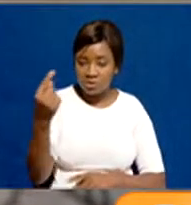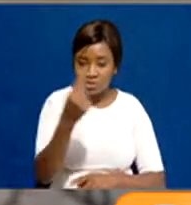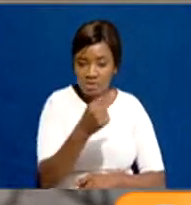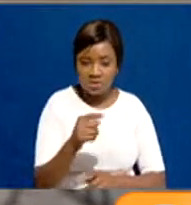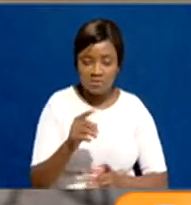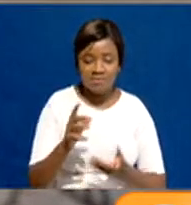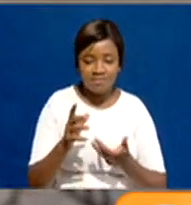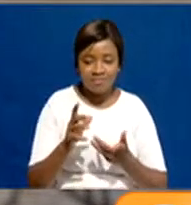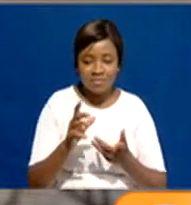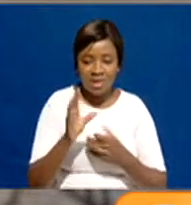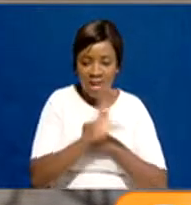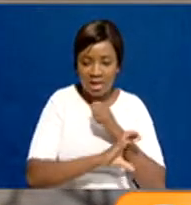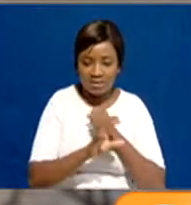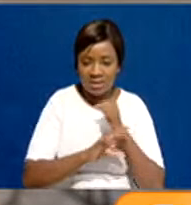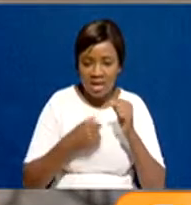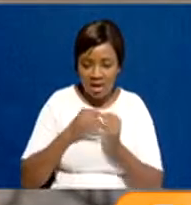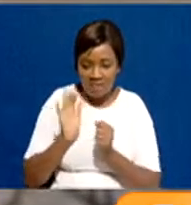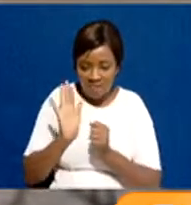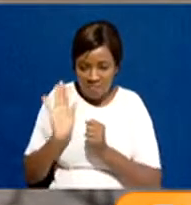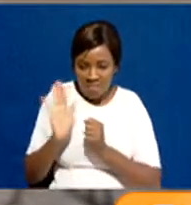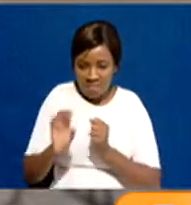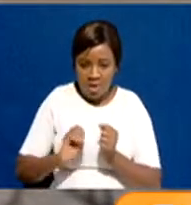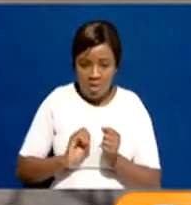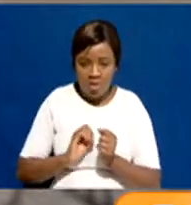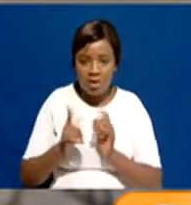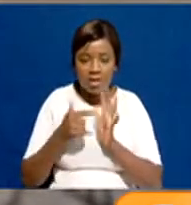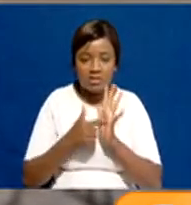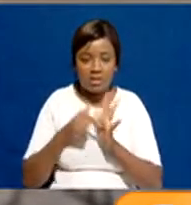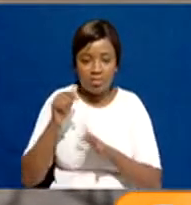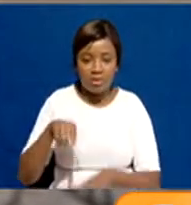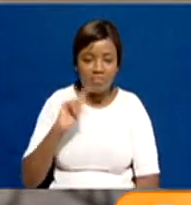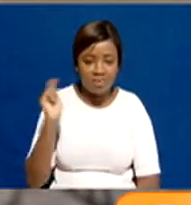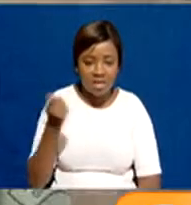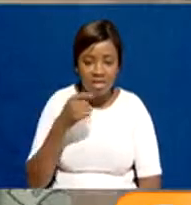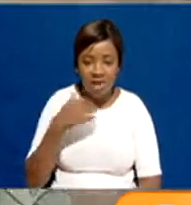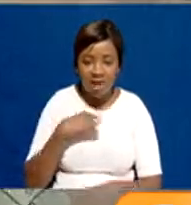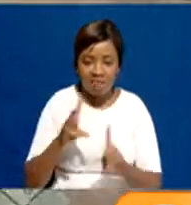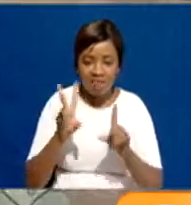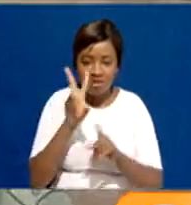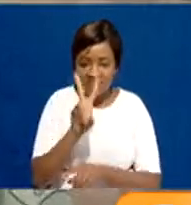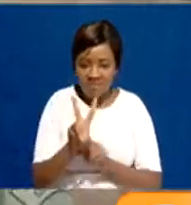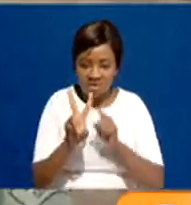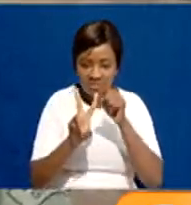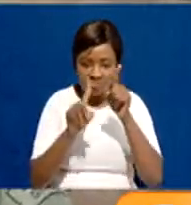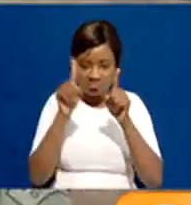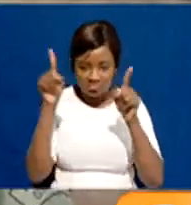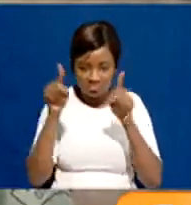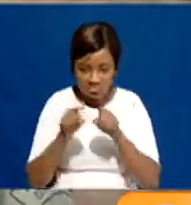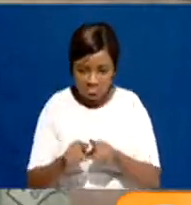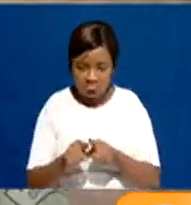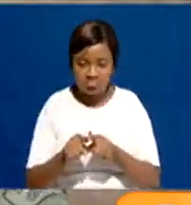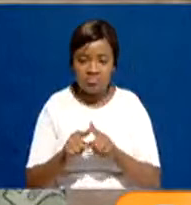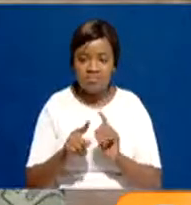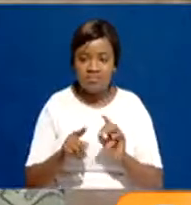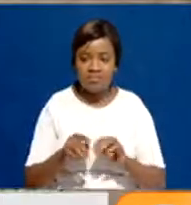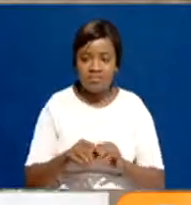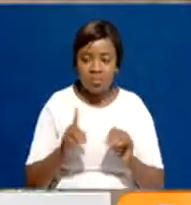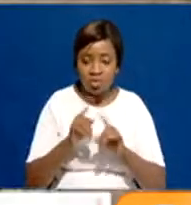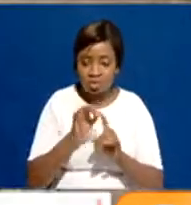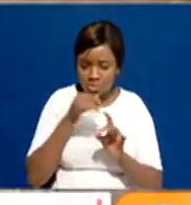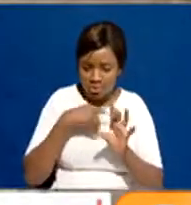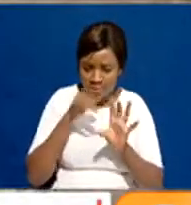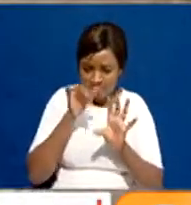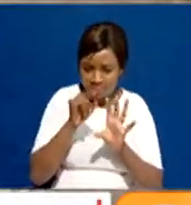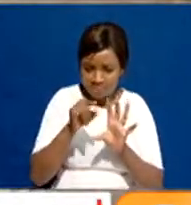patterns. So for Kenya, you'll see it's a V-shaped kind of a pattern. Wakitoa hiyo alama, kipeana hiyo namba katika